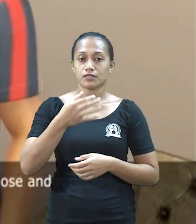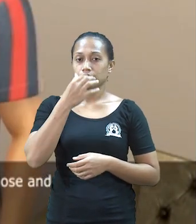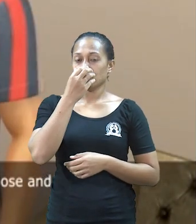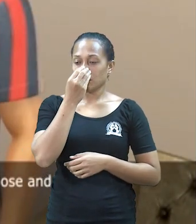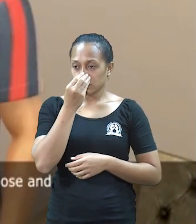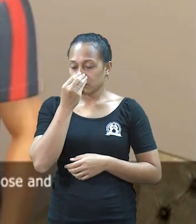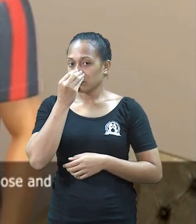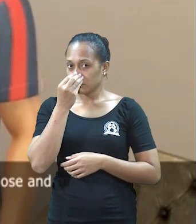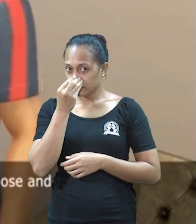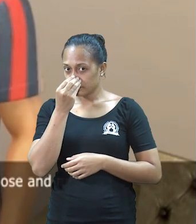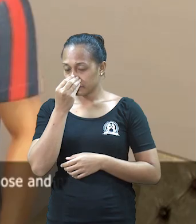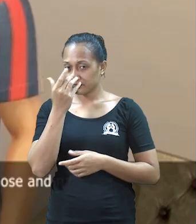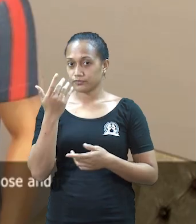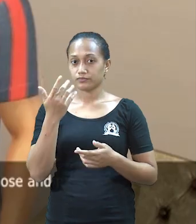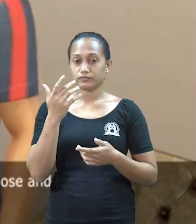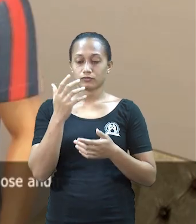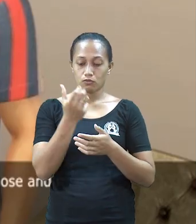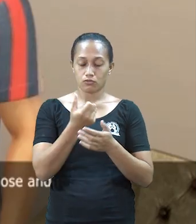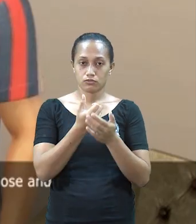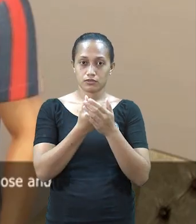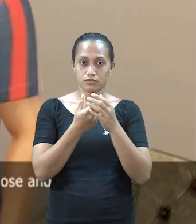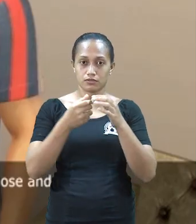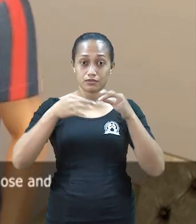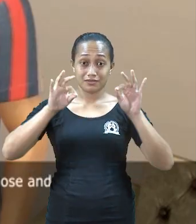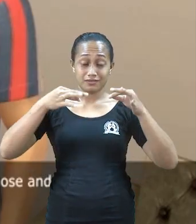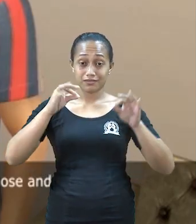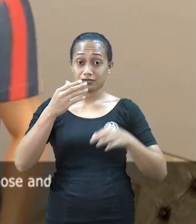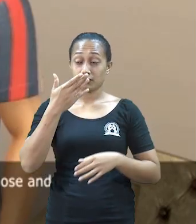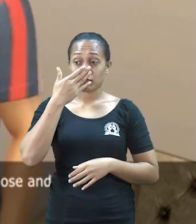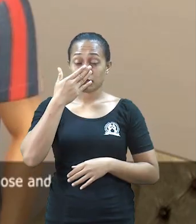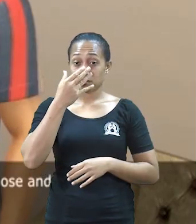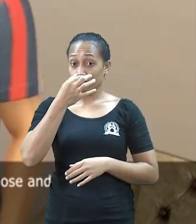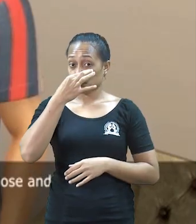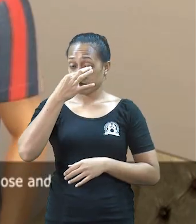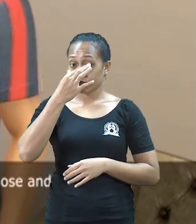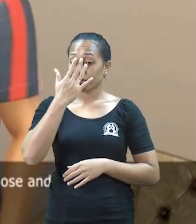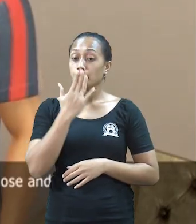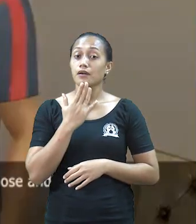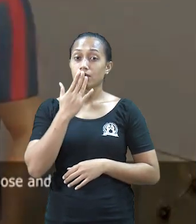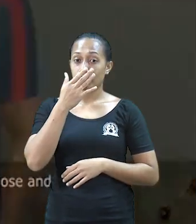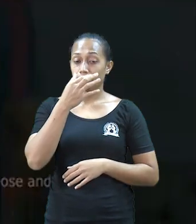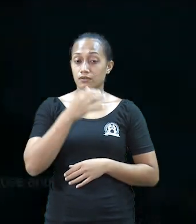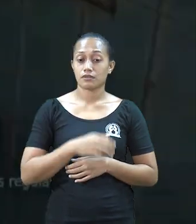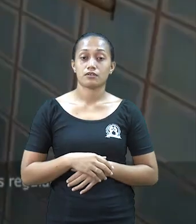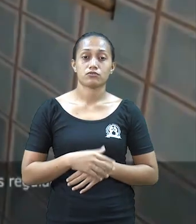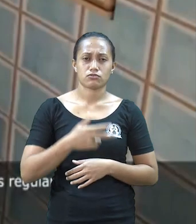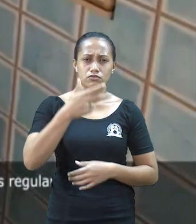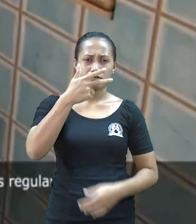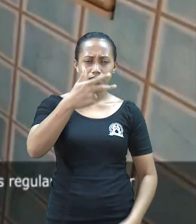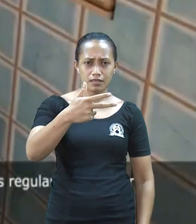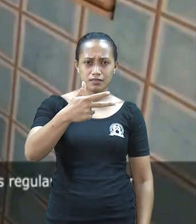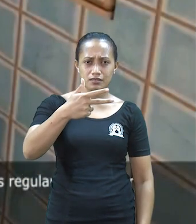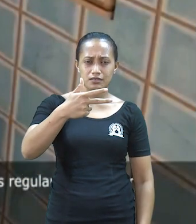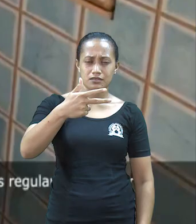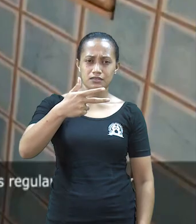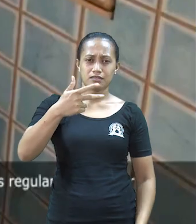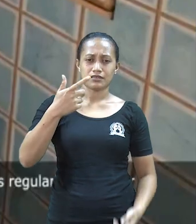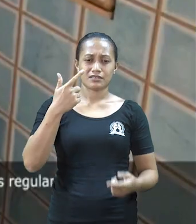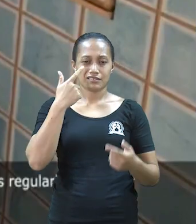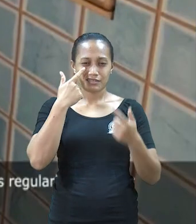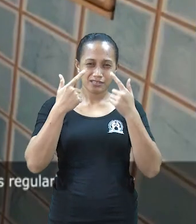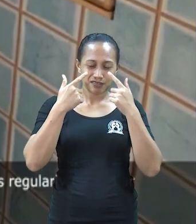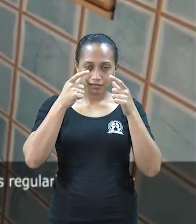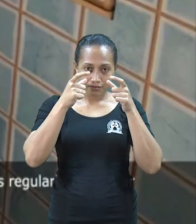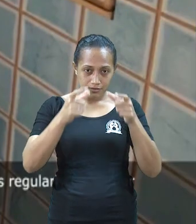while sneezing or coughing, hold a handkerchief in front of nose and mouth. 8.